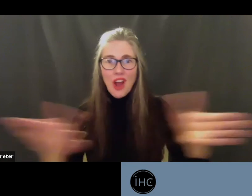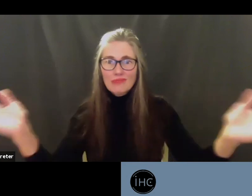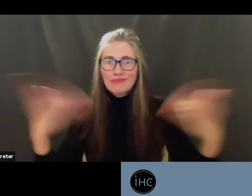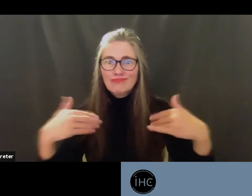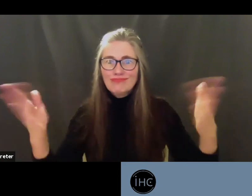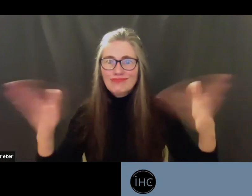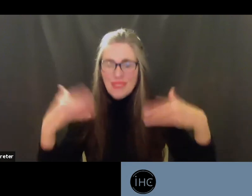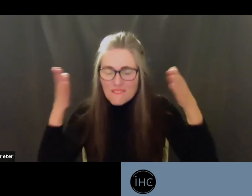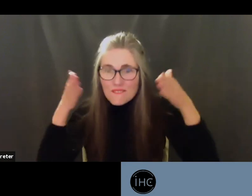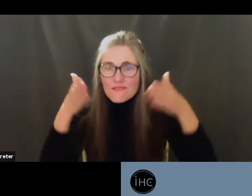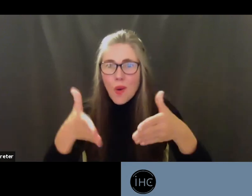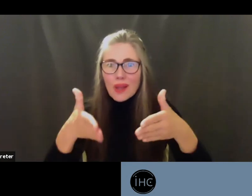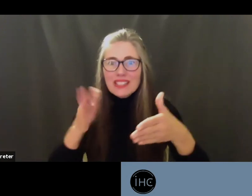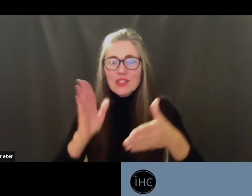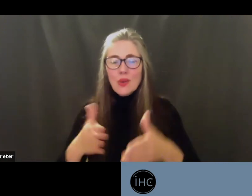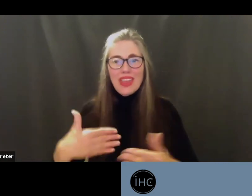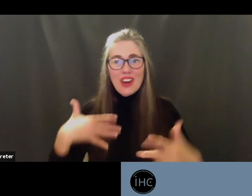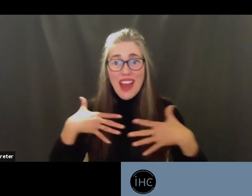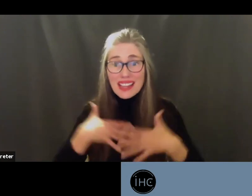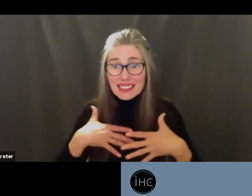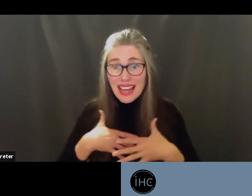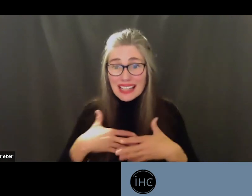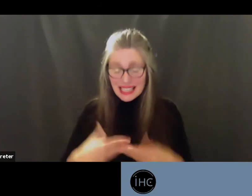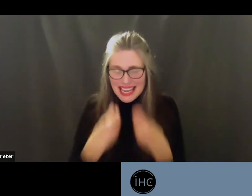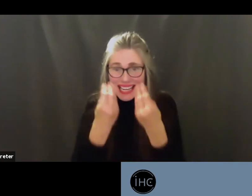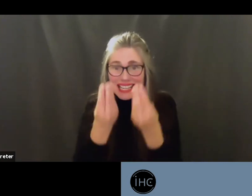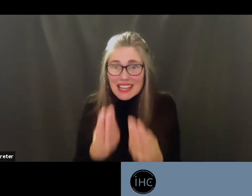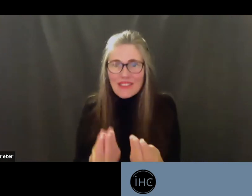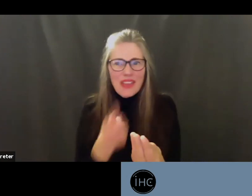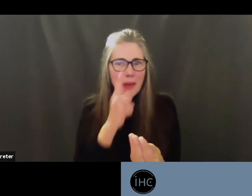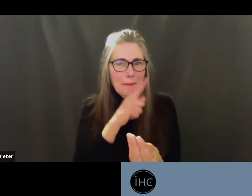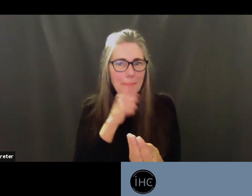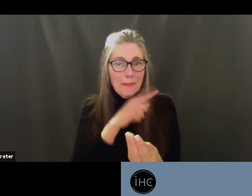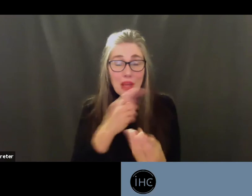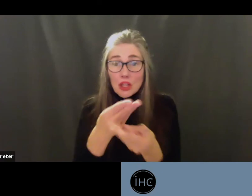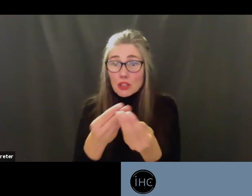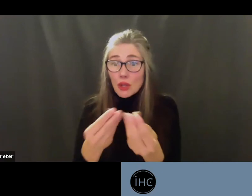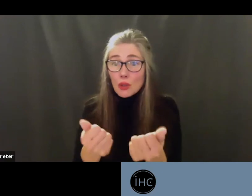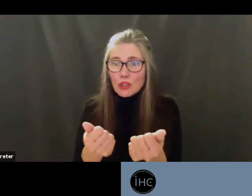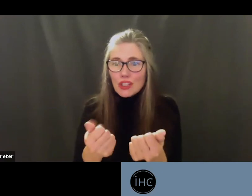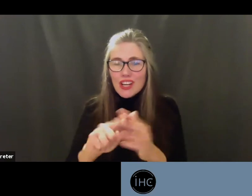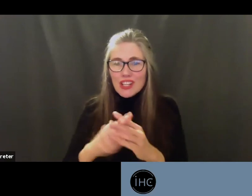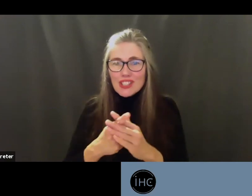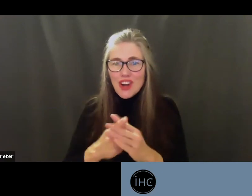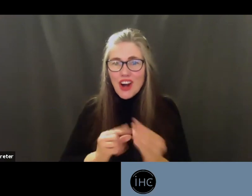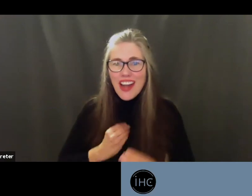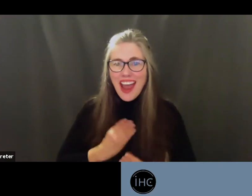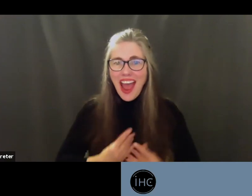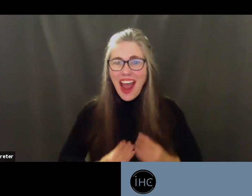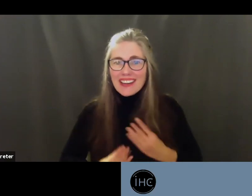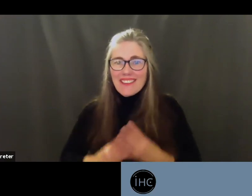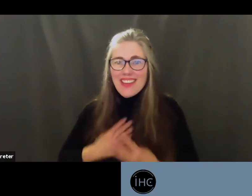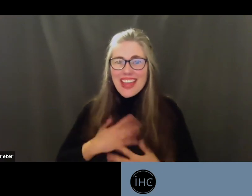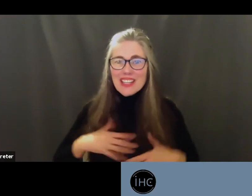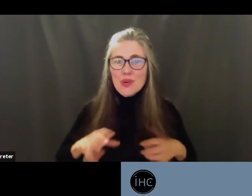to their anxieties and seems to provide a solution, it gets activated. That's the word that Stenner